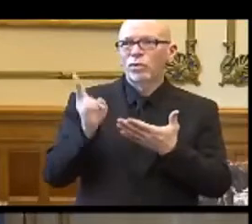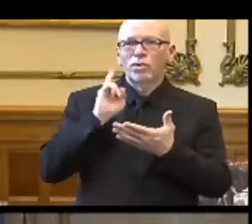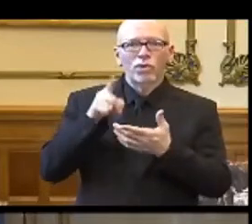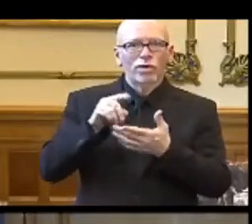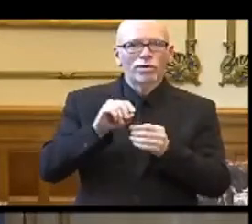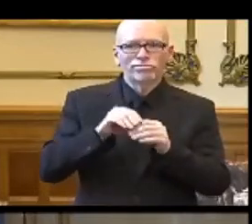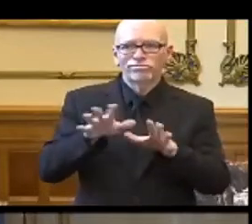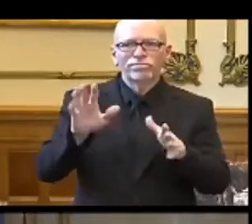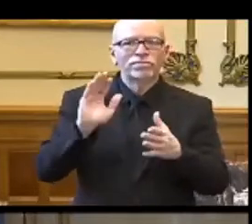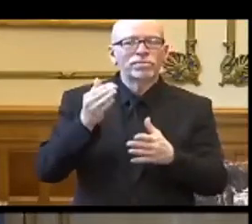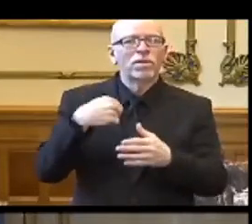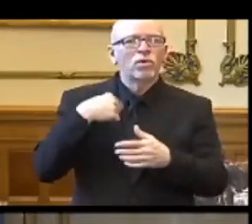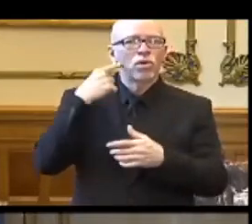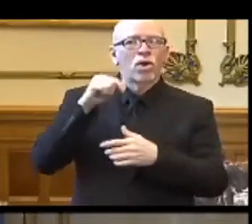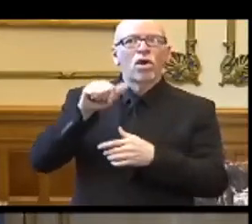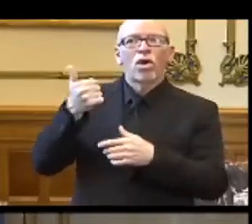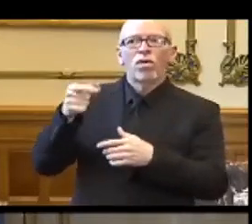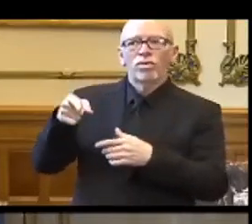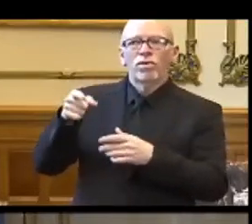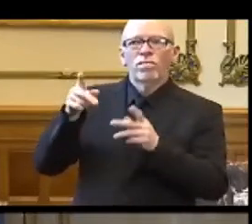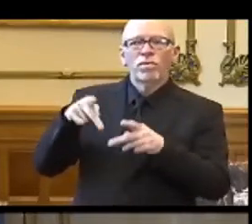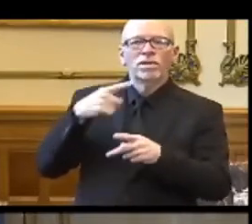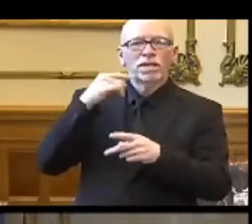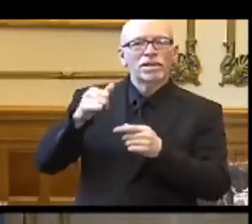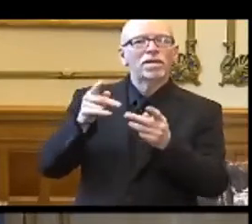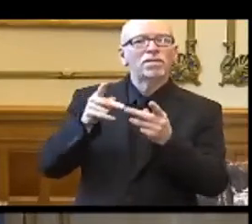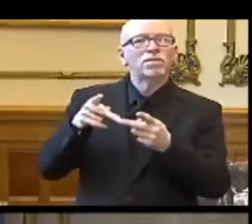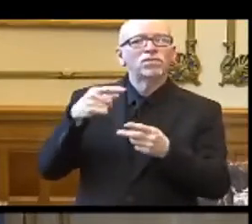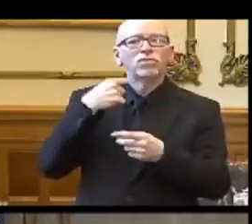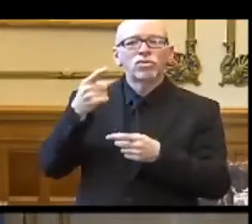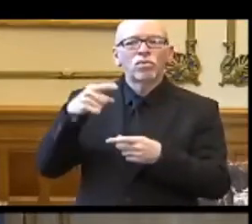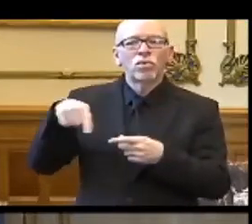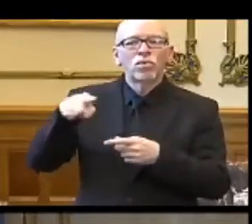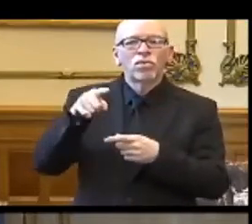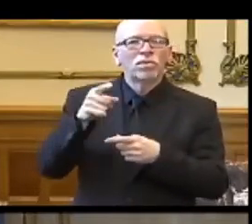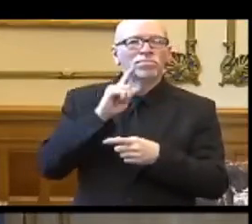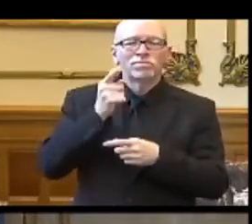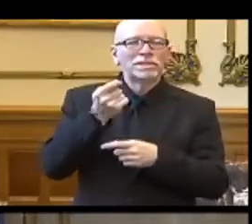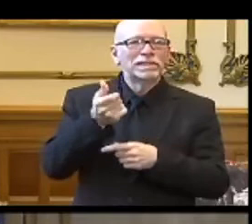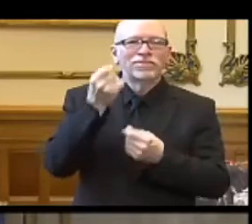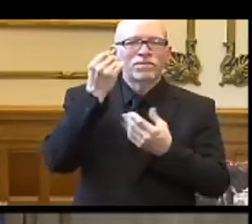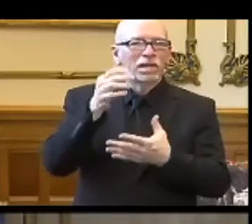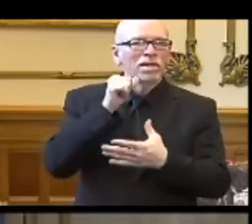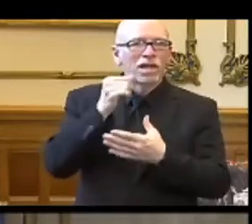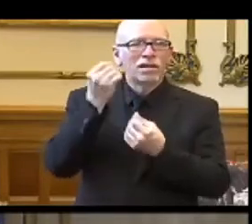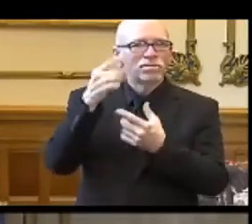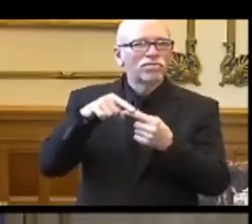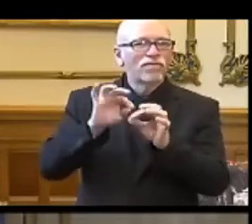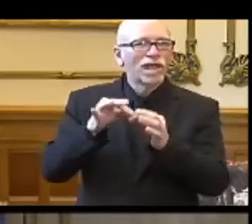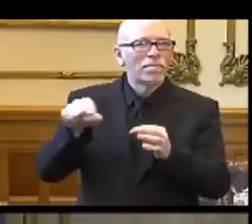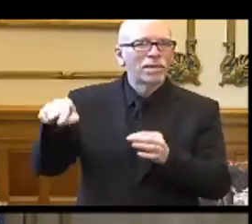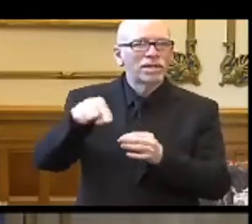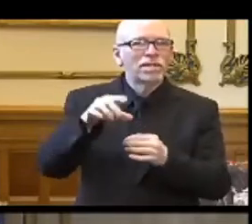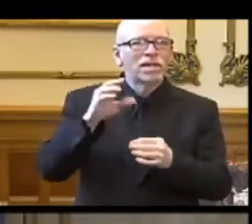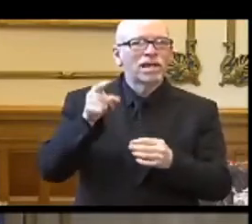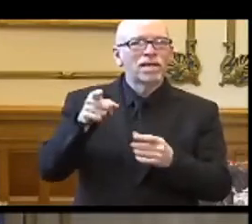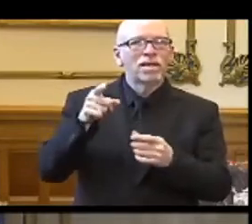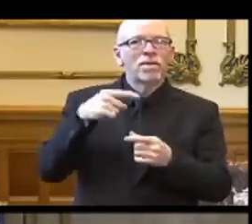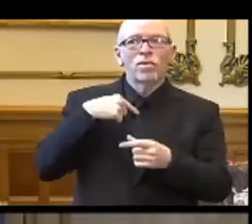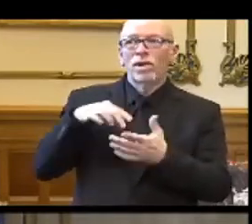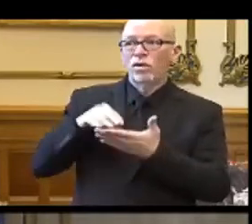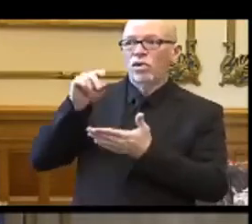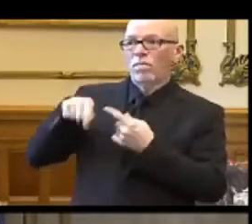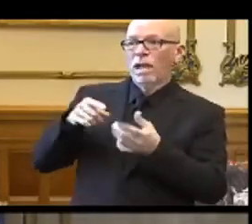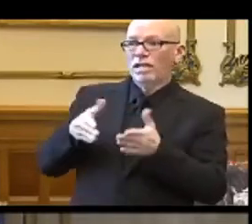already heard from one relative who says the facility is telling them very little information and they have to find out about these deaths through our social media